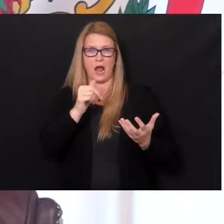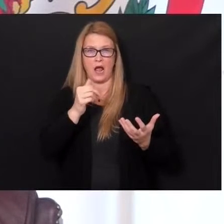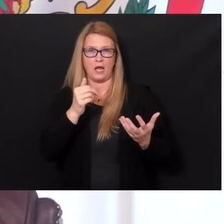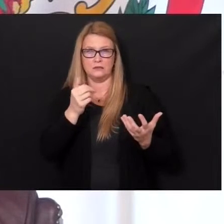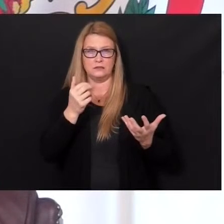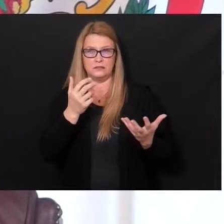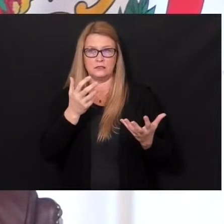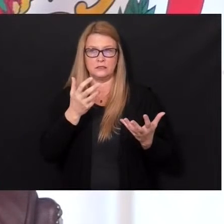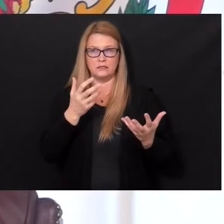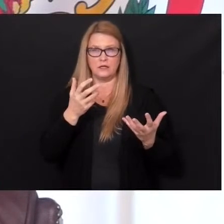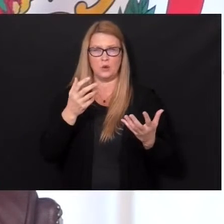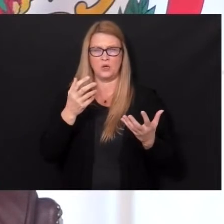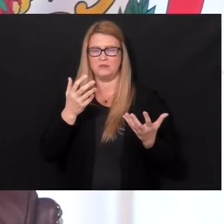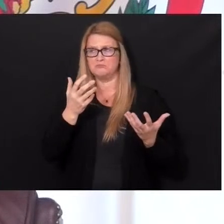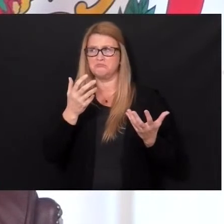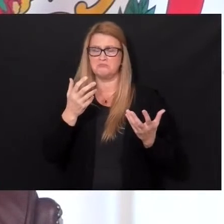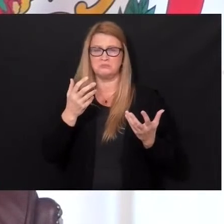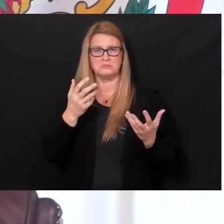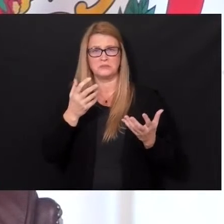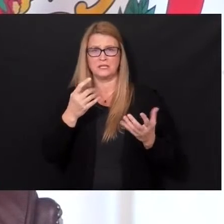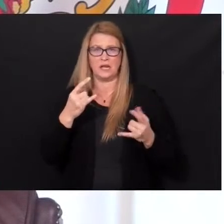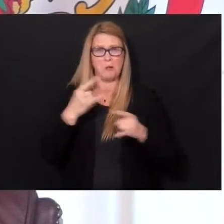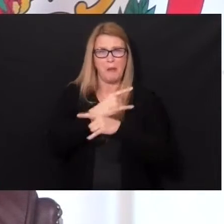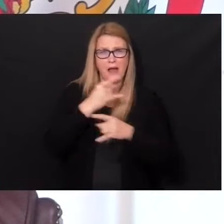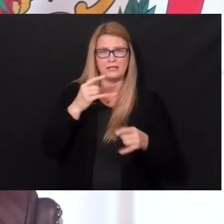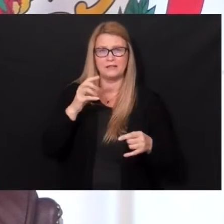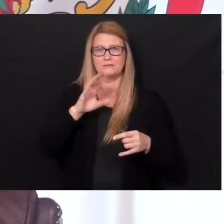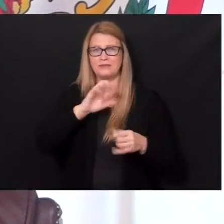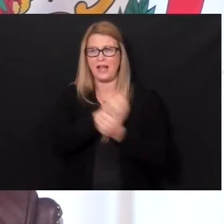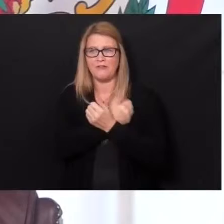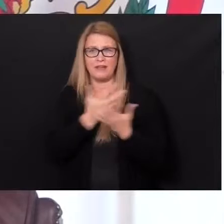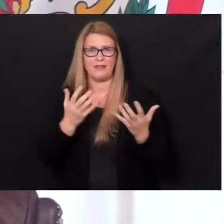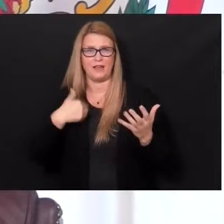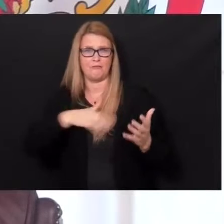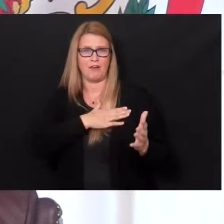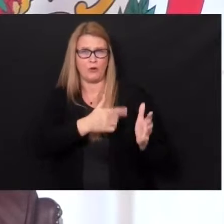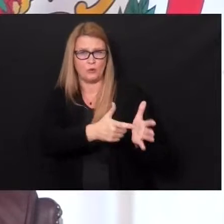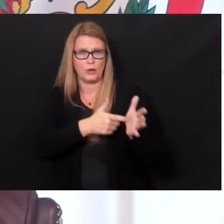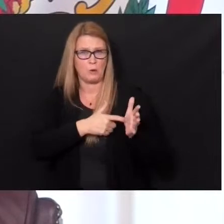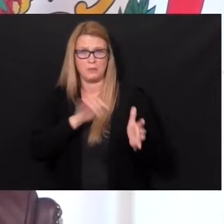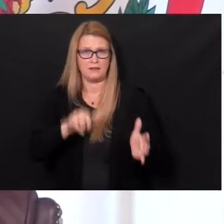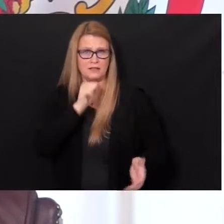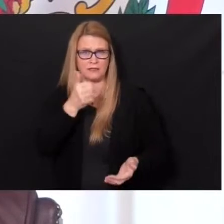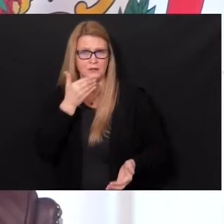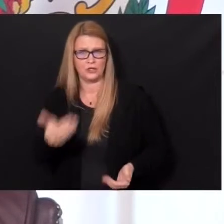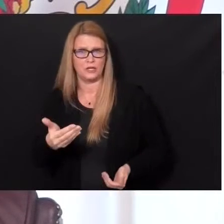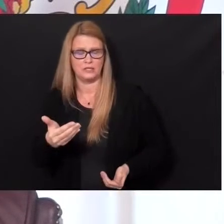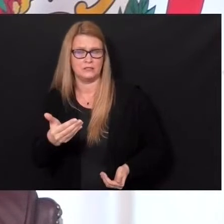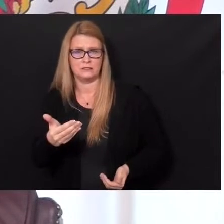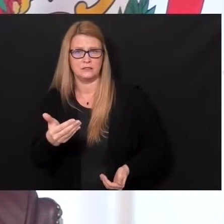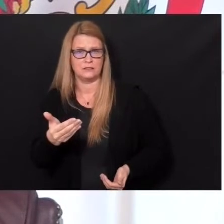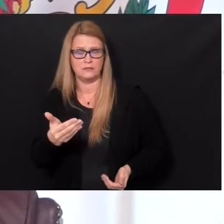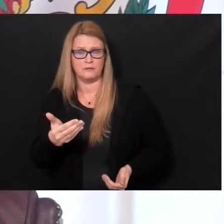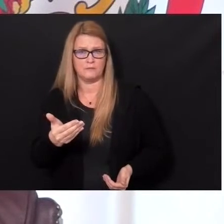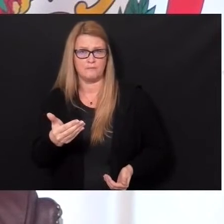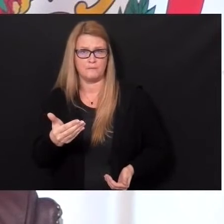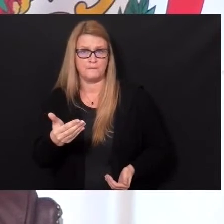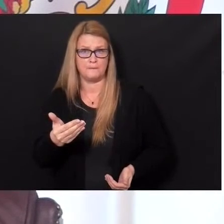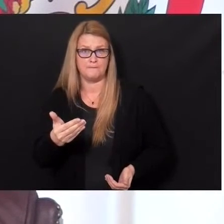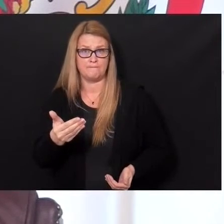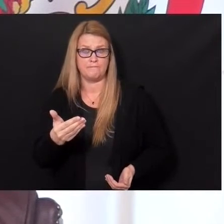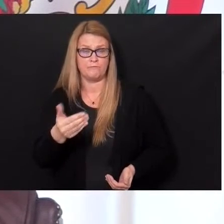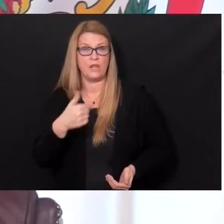making a mockery of our mandate, that's no good. And you know, I want to